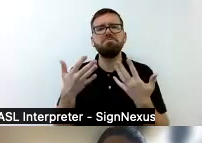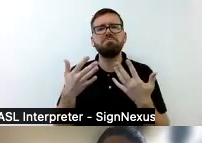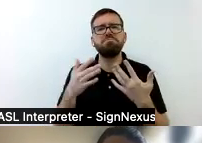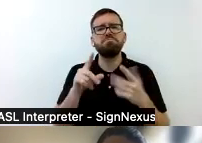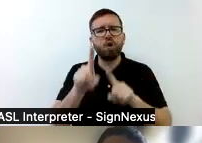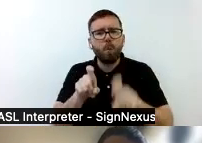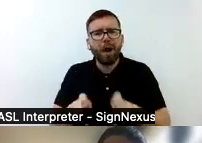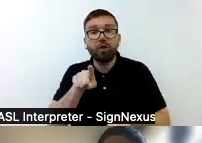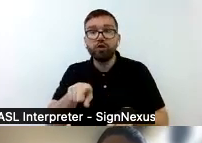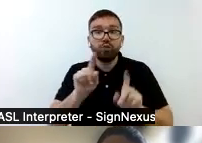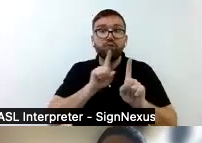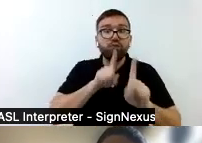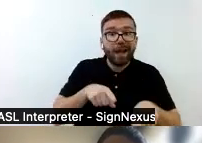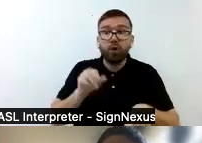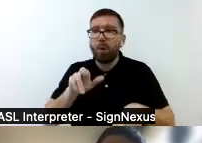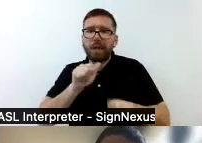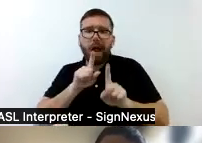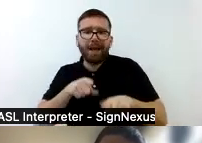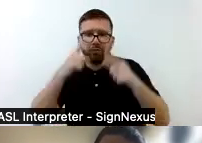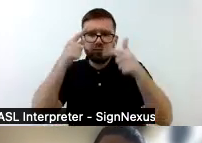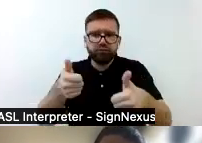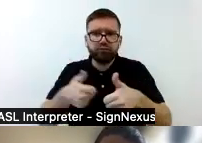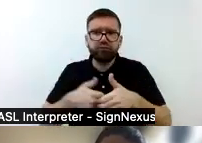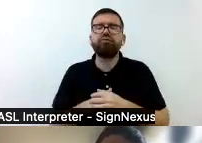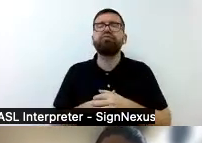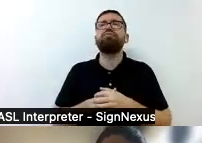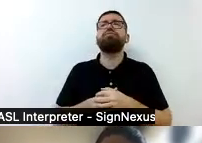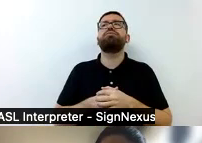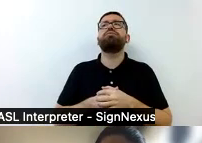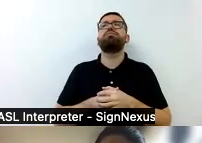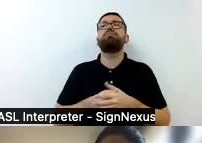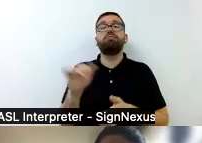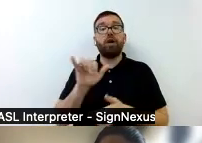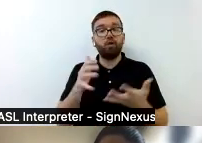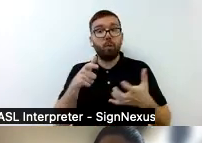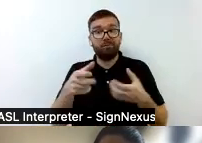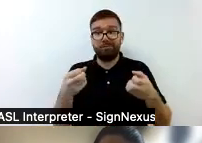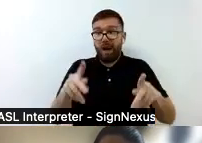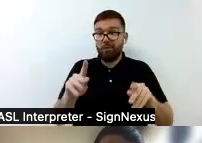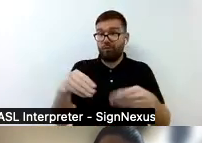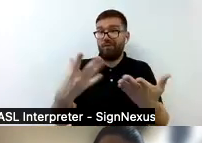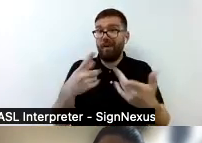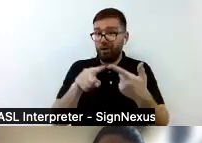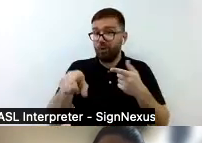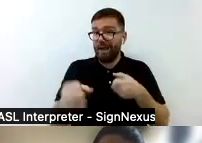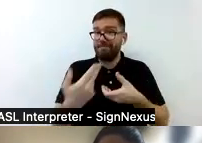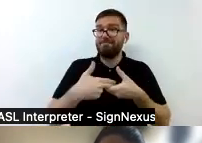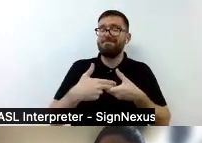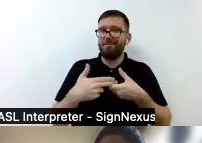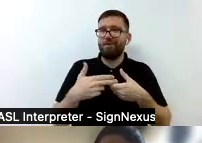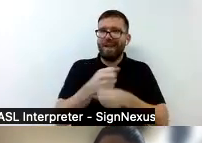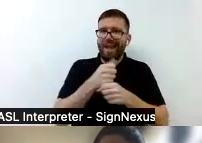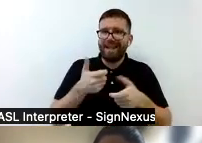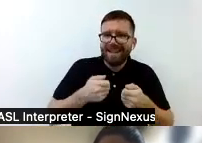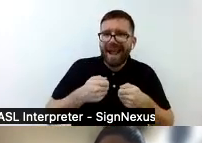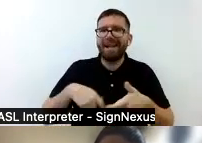application process. And we also give you an opportunity to opt in to receive notifications via email and or text on Dance